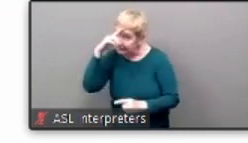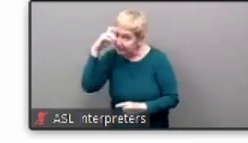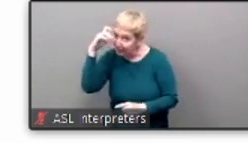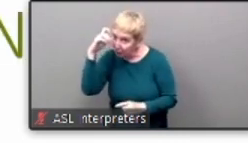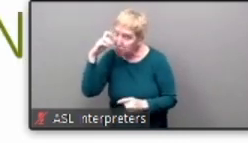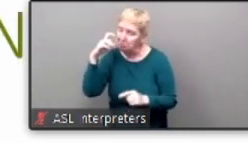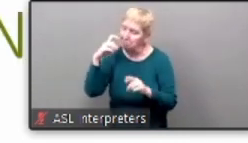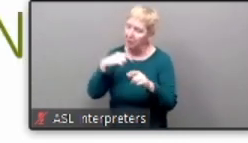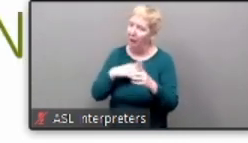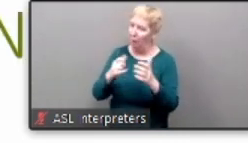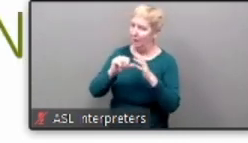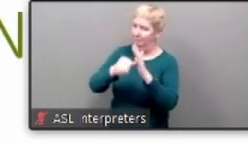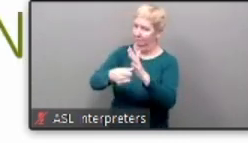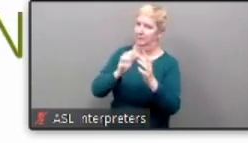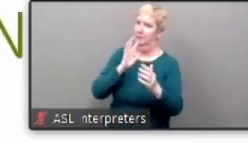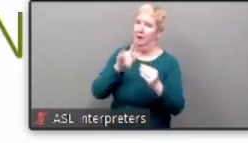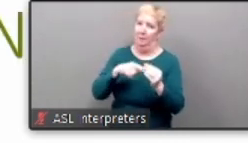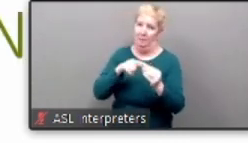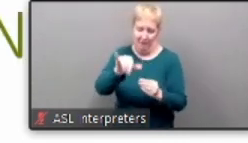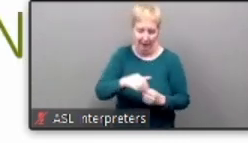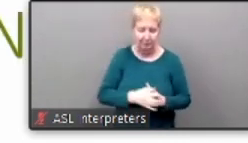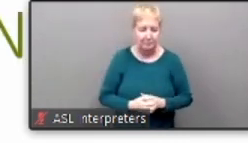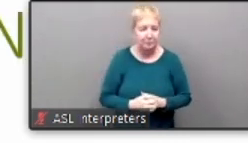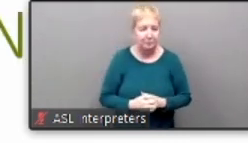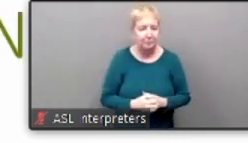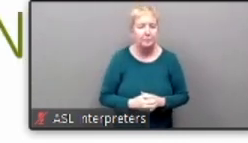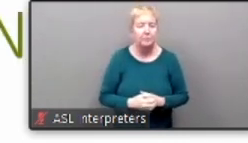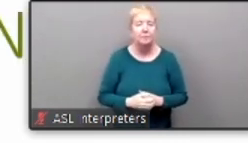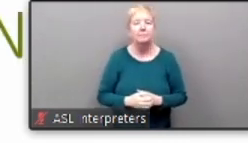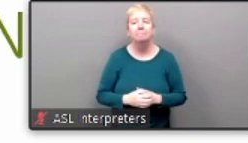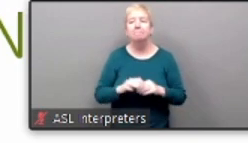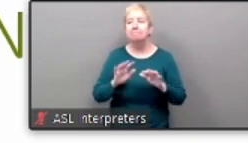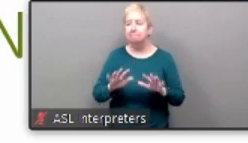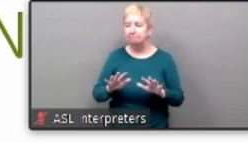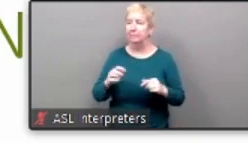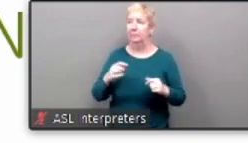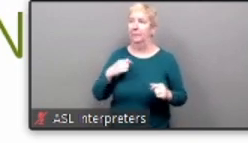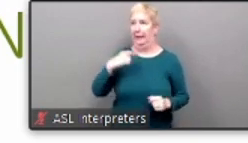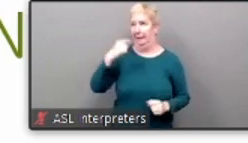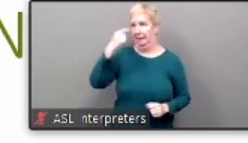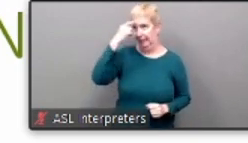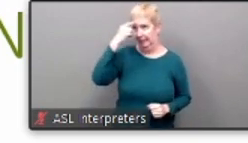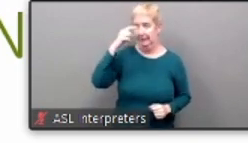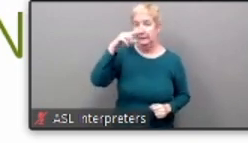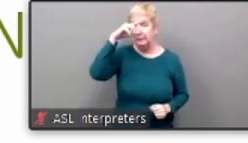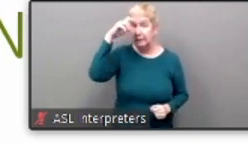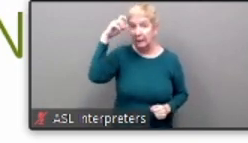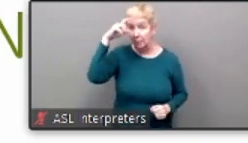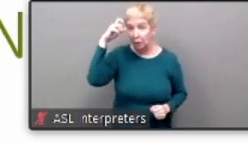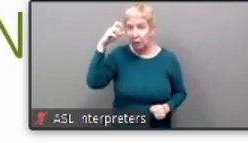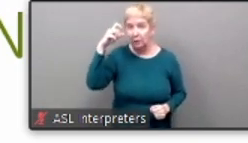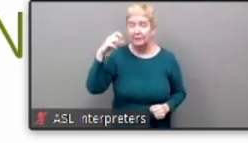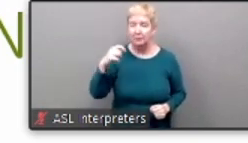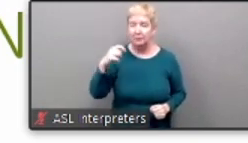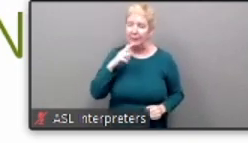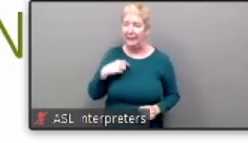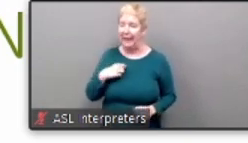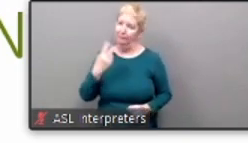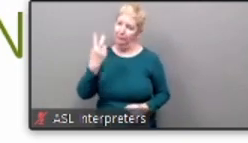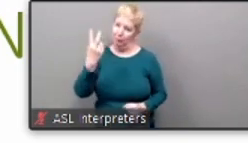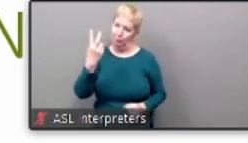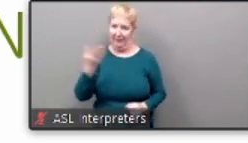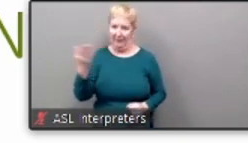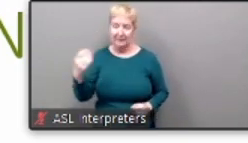next slide there, I see the summer as being two different kinds of summers. I think there's going to